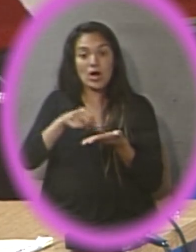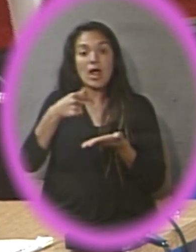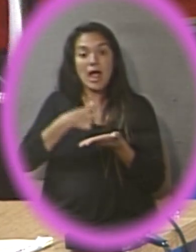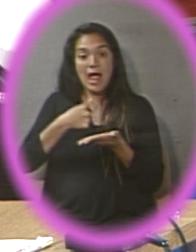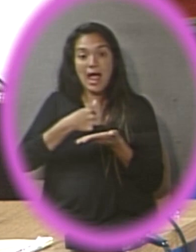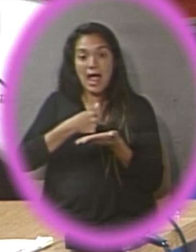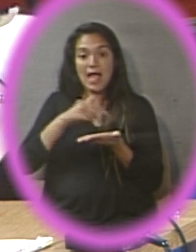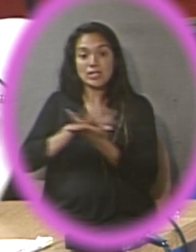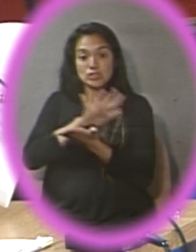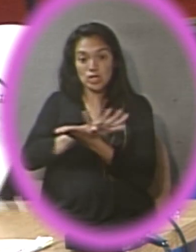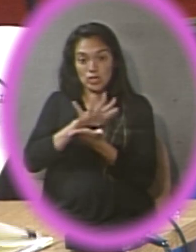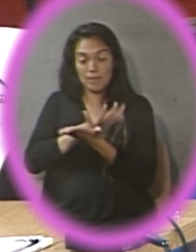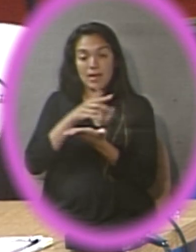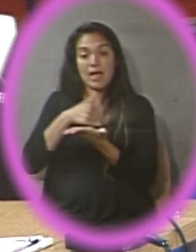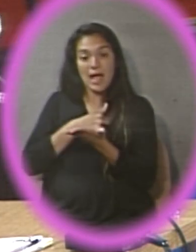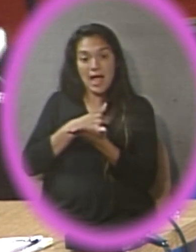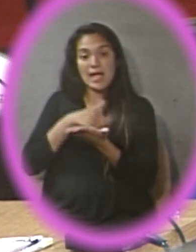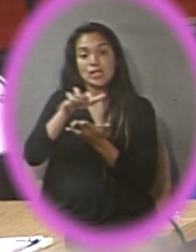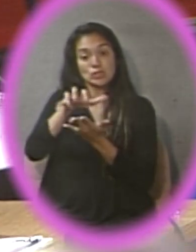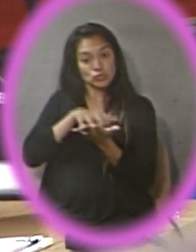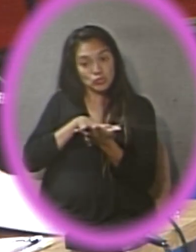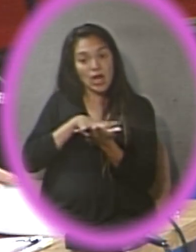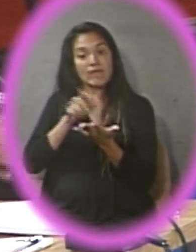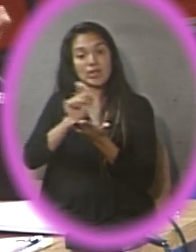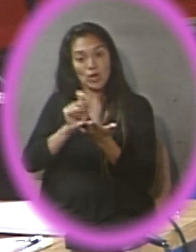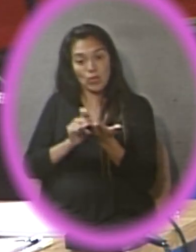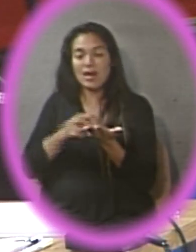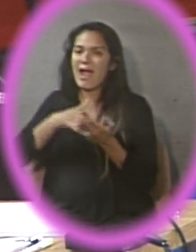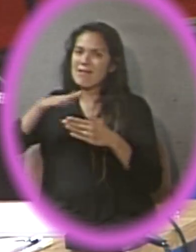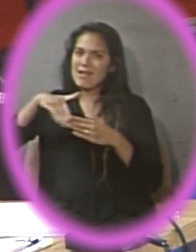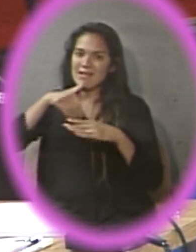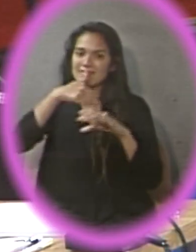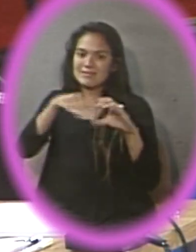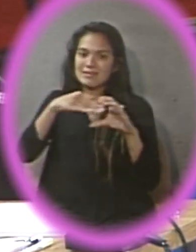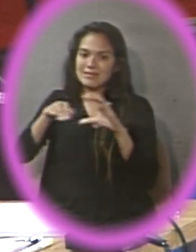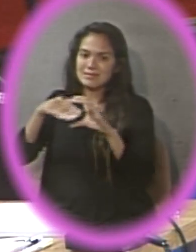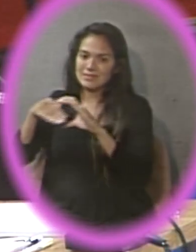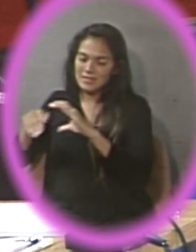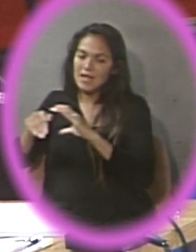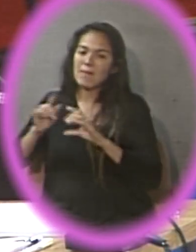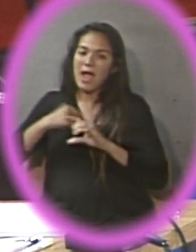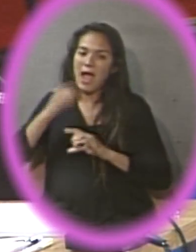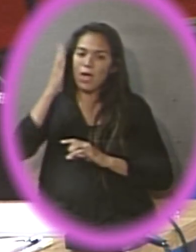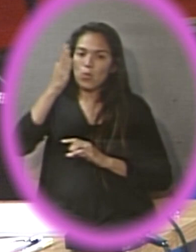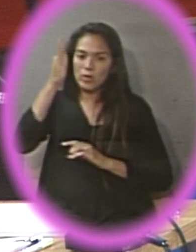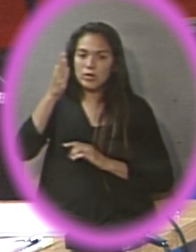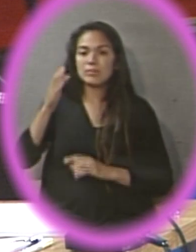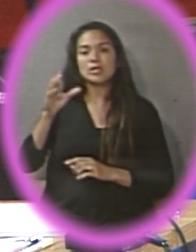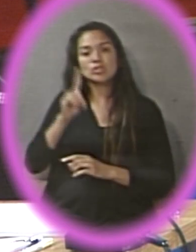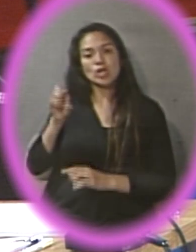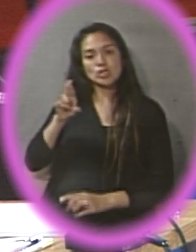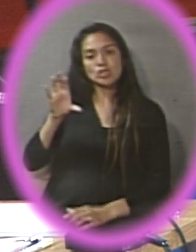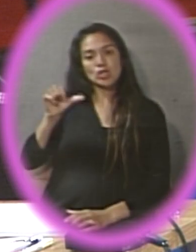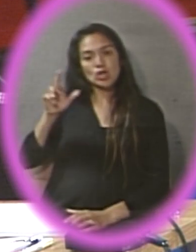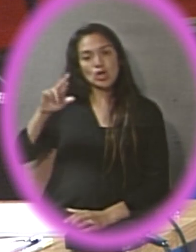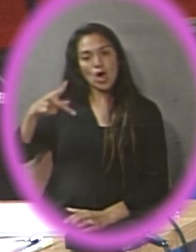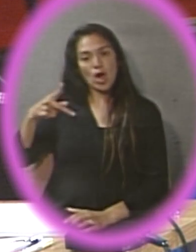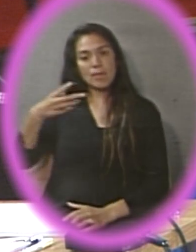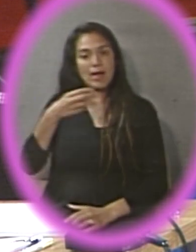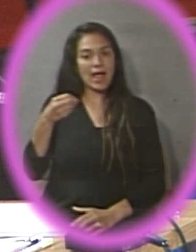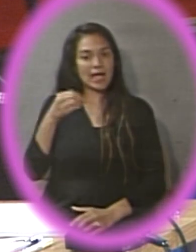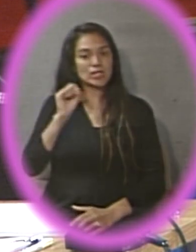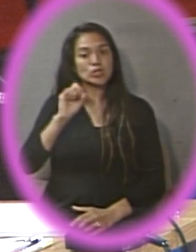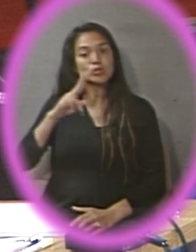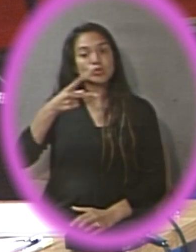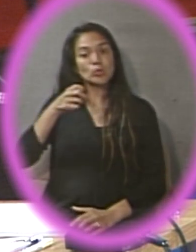and drafting. I haven't sent them to all of you, but I will. But I have been sending them to Dr. Karp and Superintendent